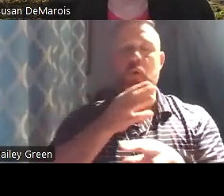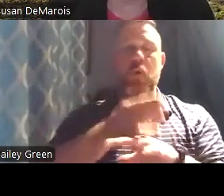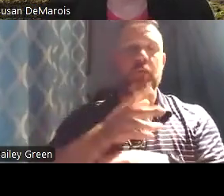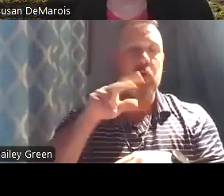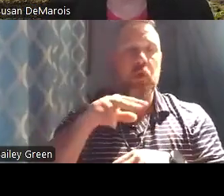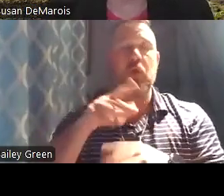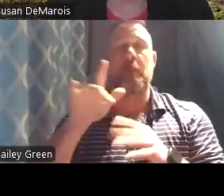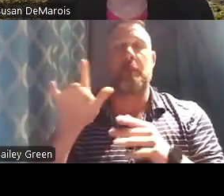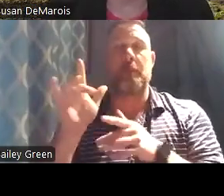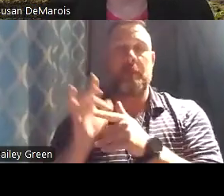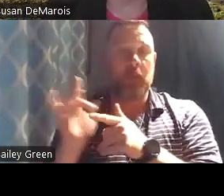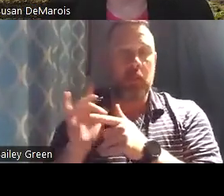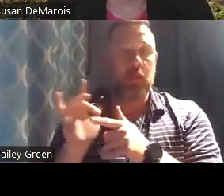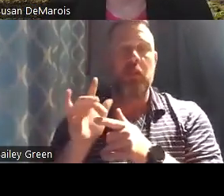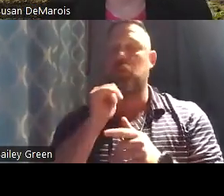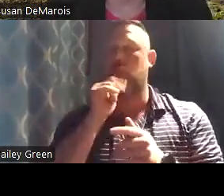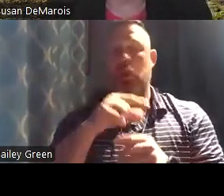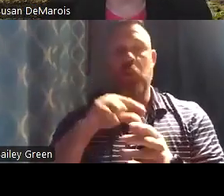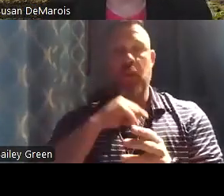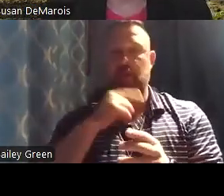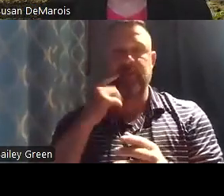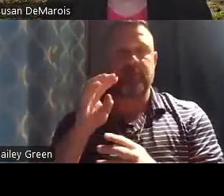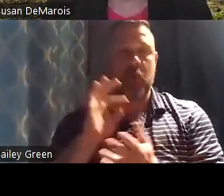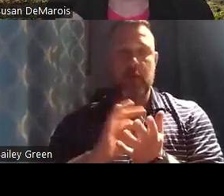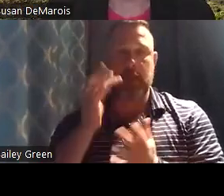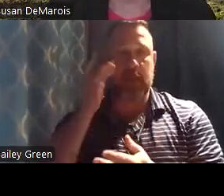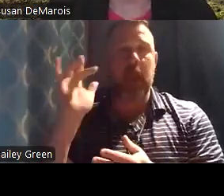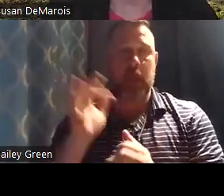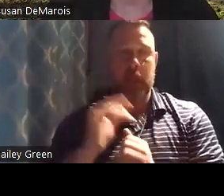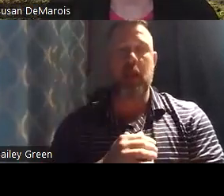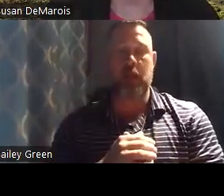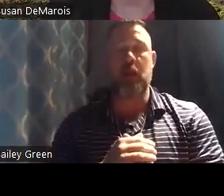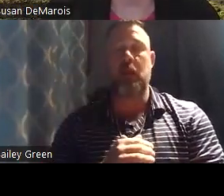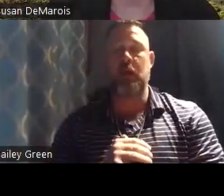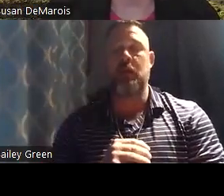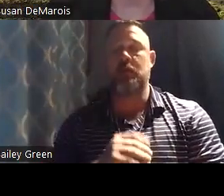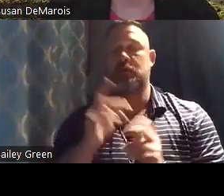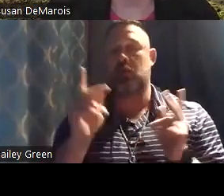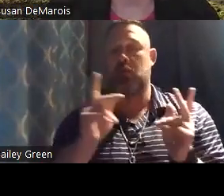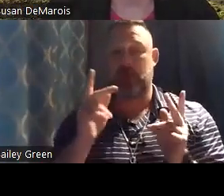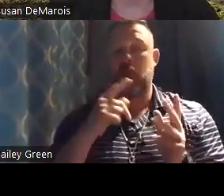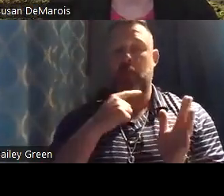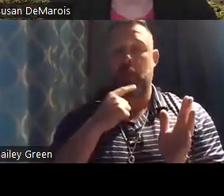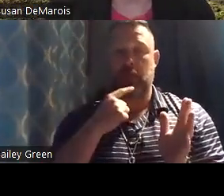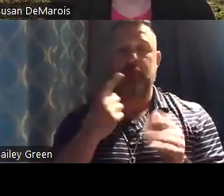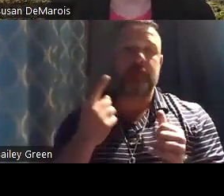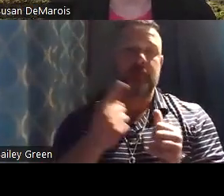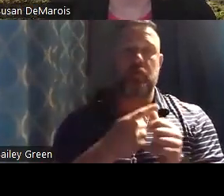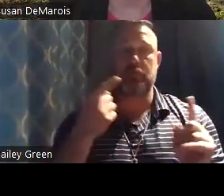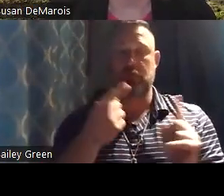who do not qualify for Medi-Cal. So people and populations are our